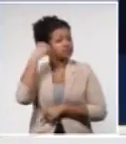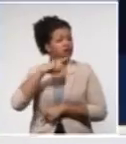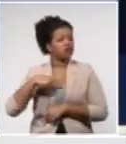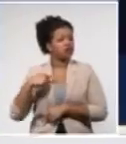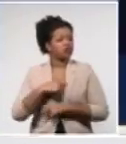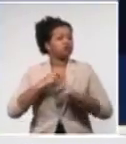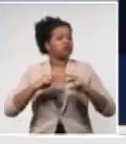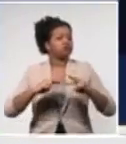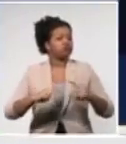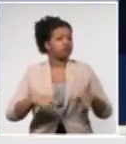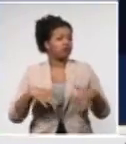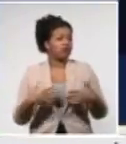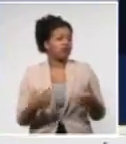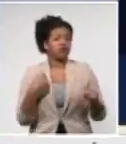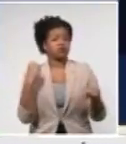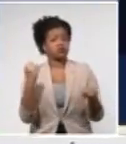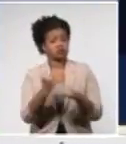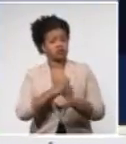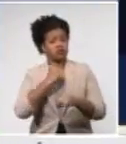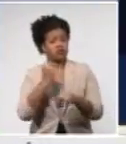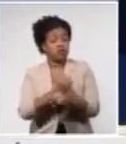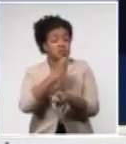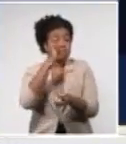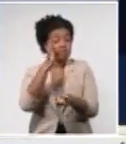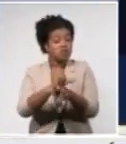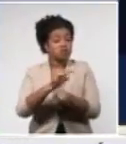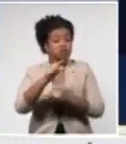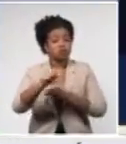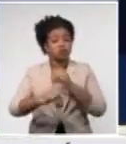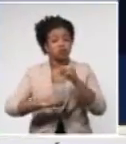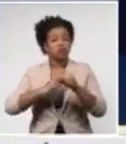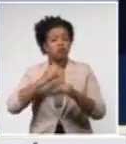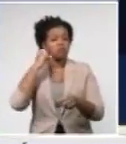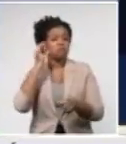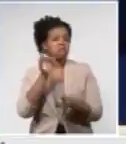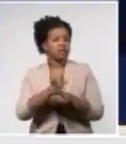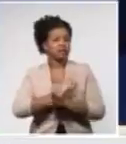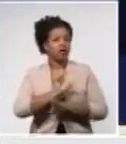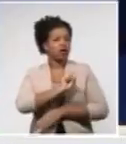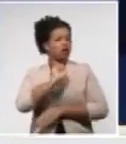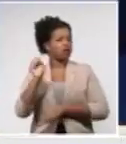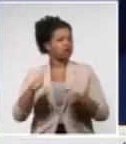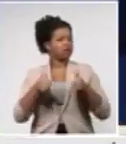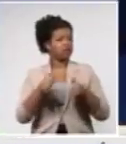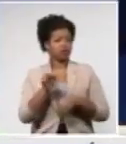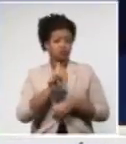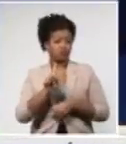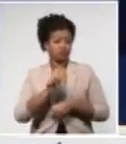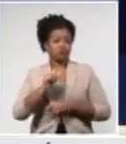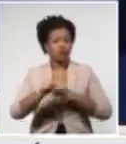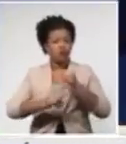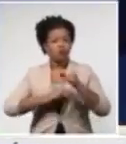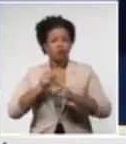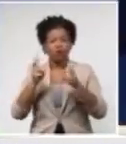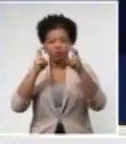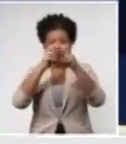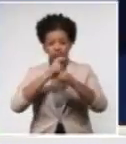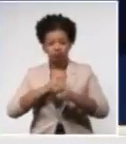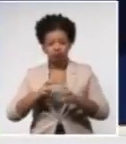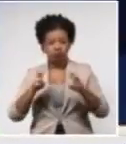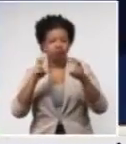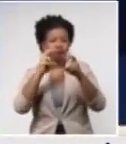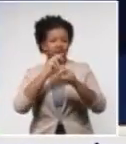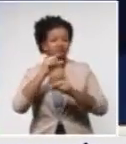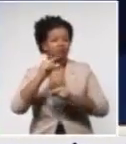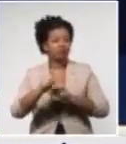always reiterate that although the source is not determined at first, the work continues to